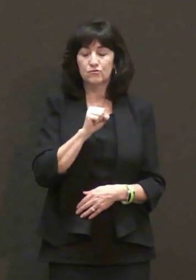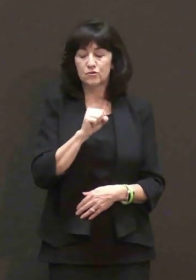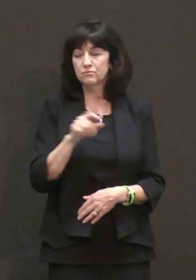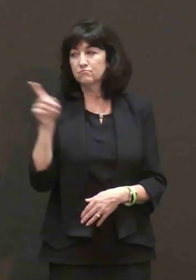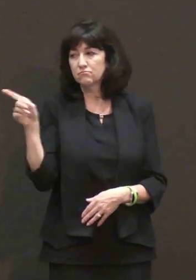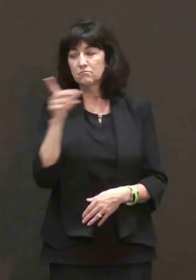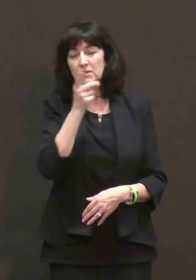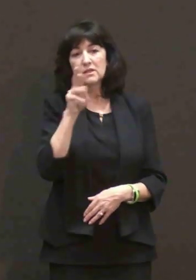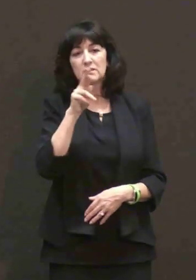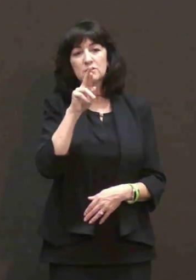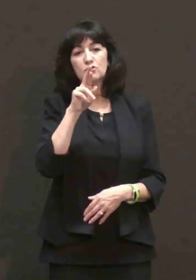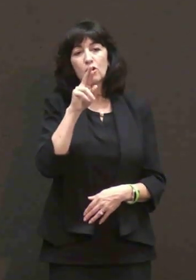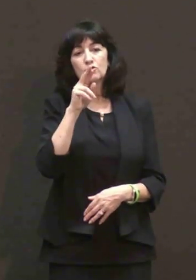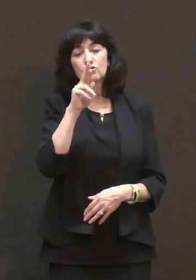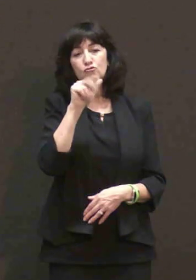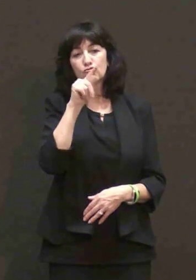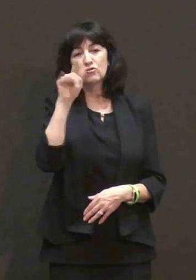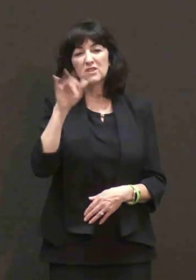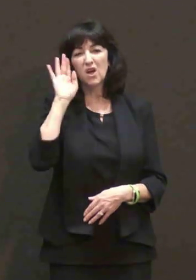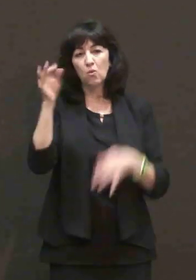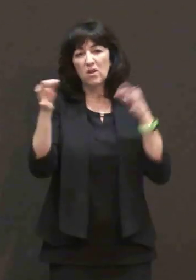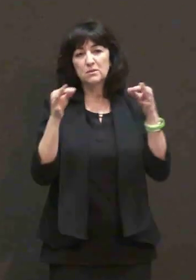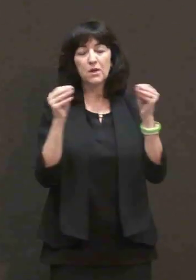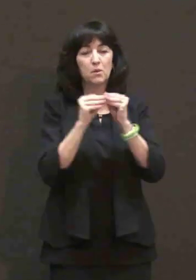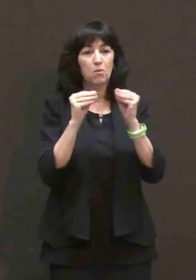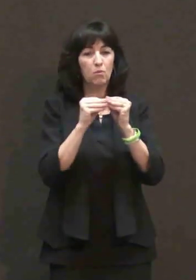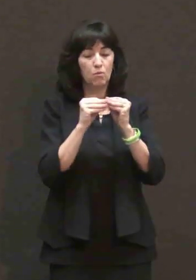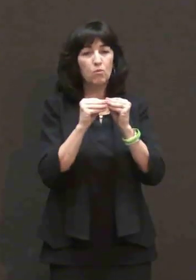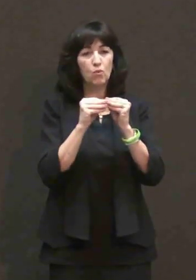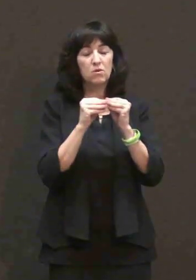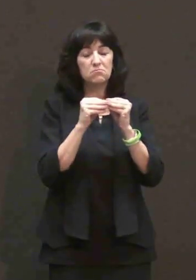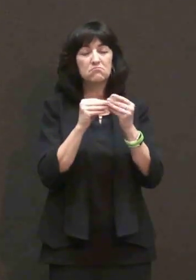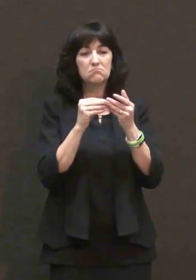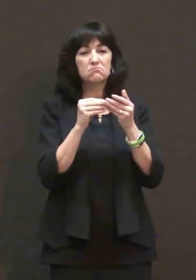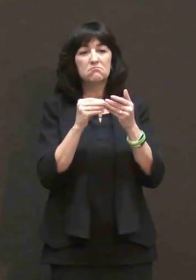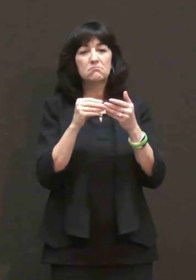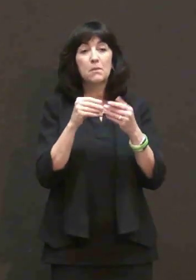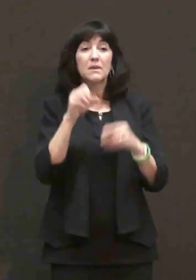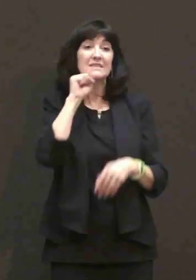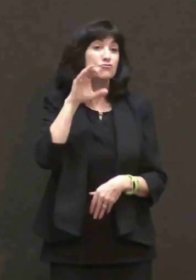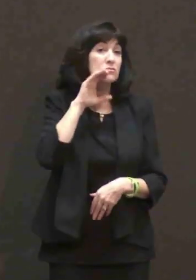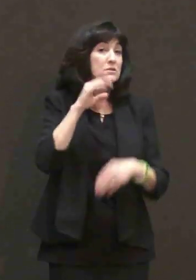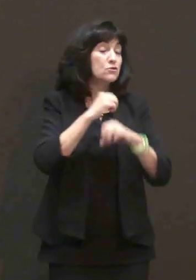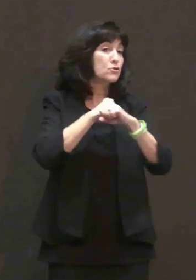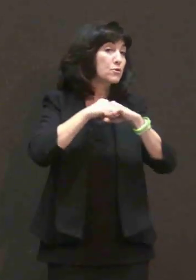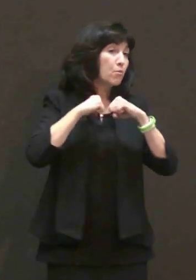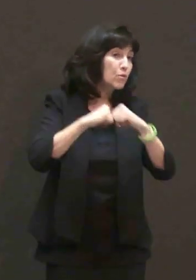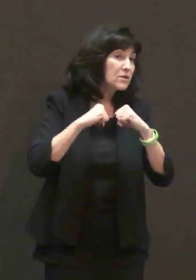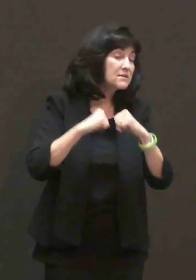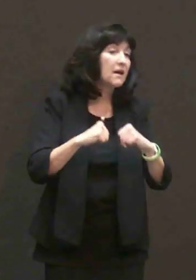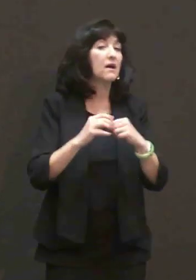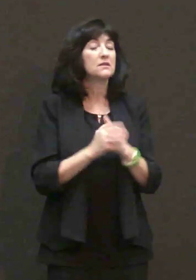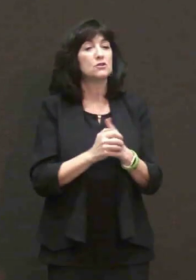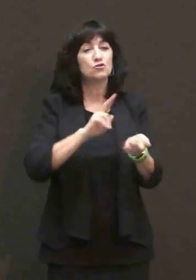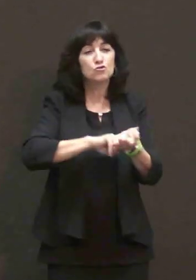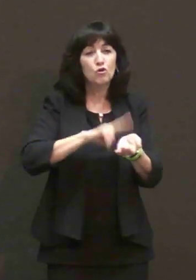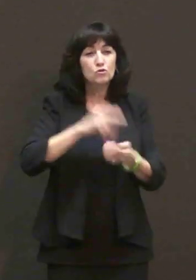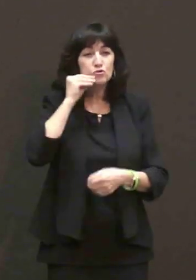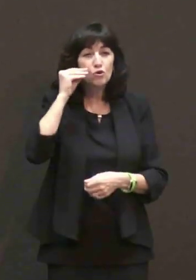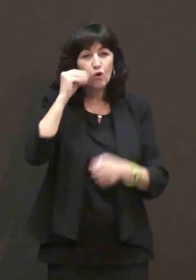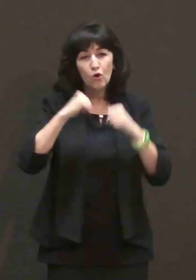talk about that, to protect seniors in nursing homes. But it's really dependent on all of us to practice